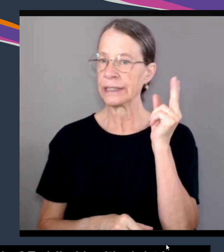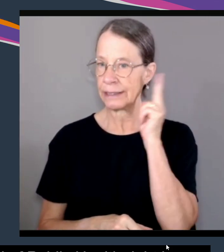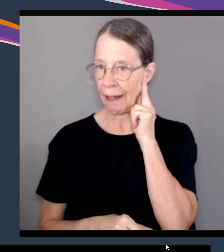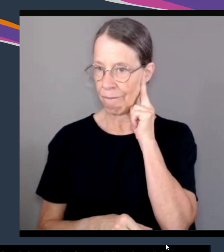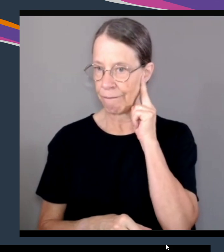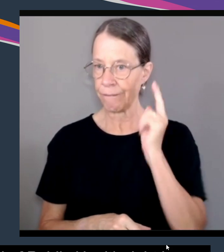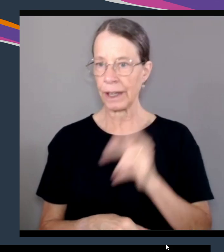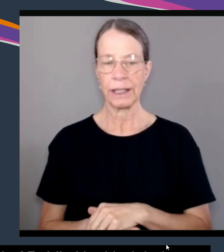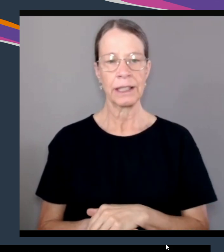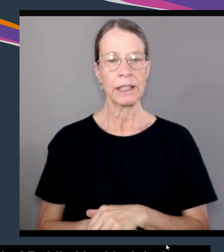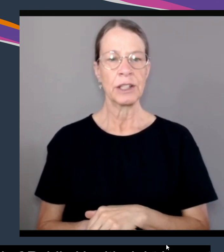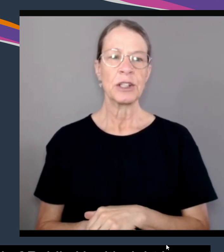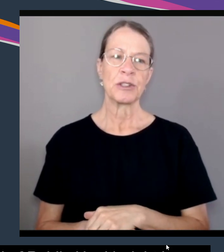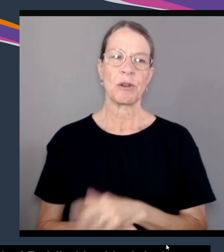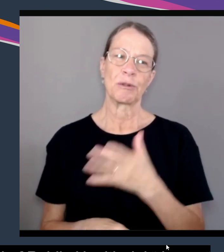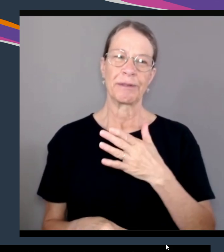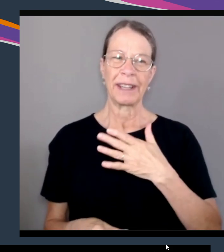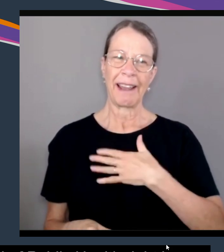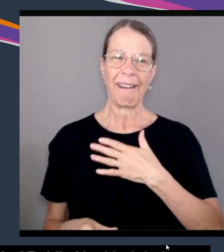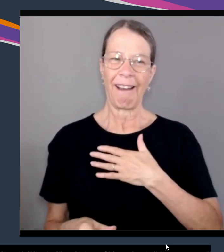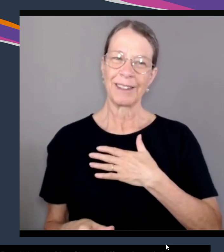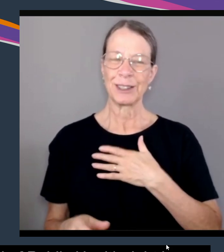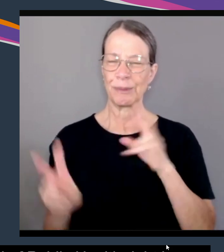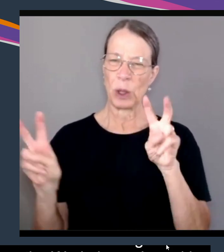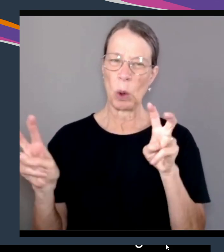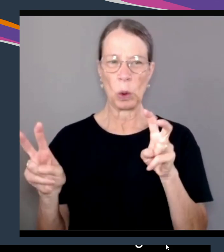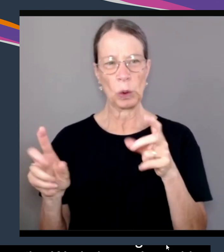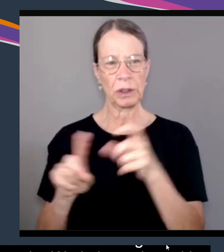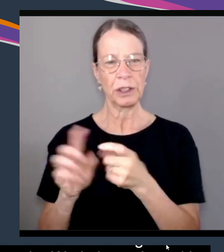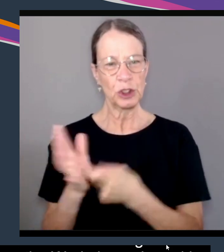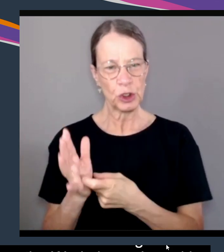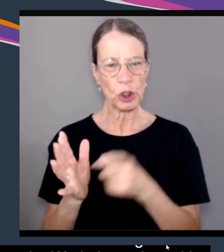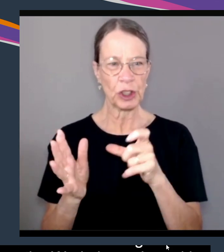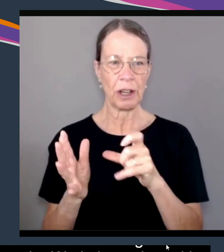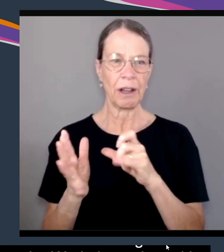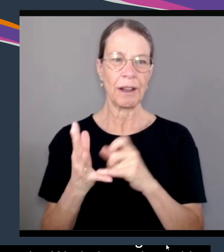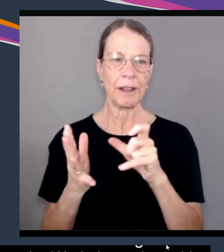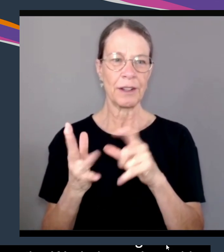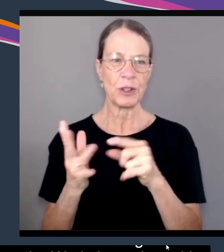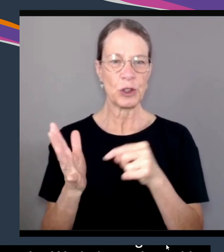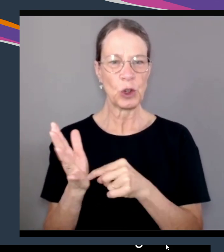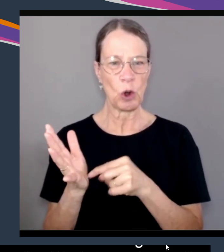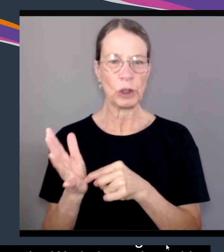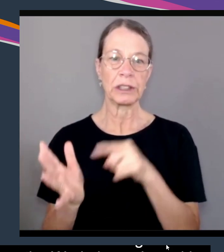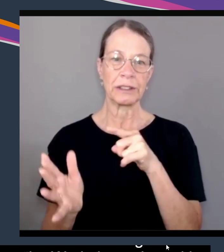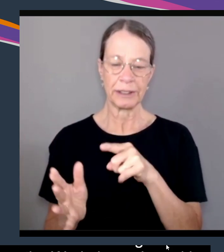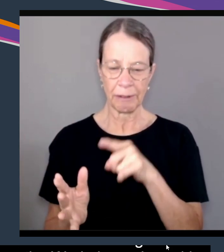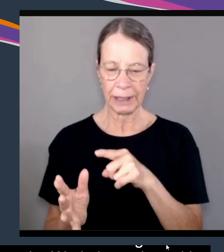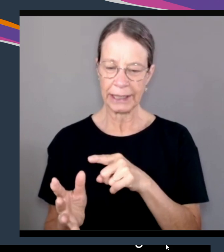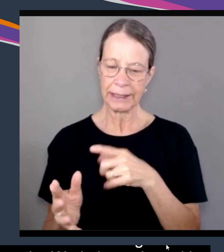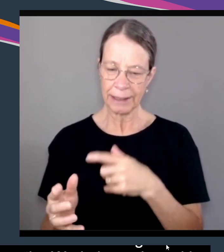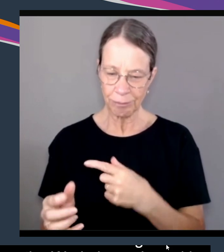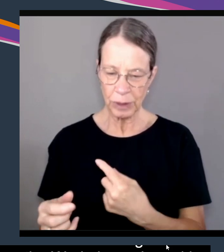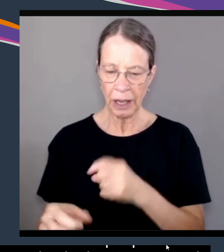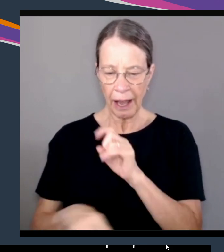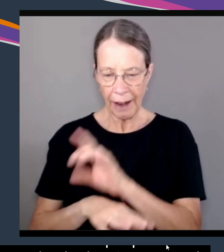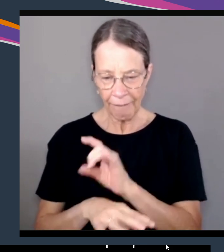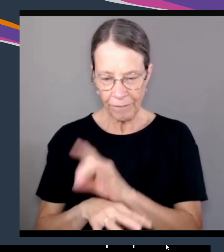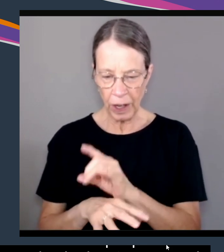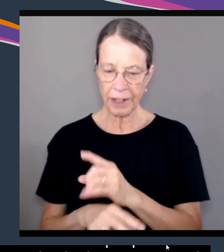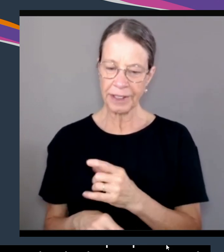recognised educator, research and policy advisor on Indigenous cultural approaches for inclusion of people with disability.